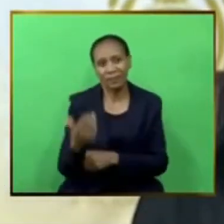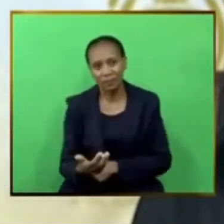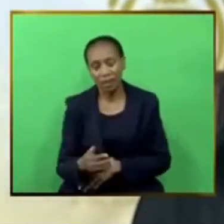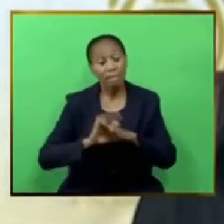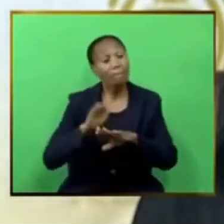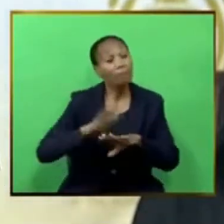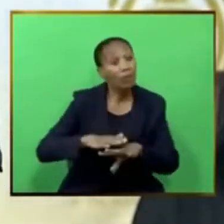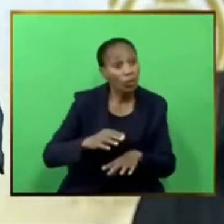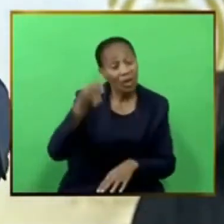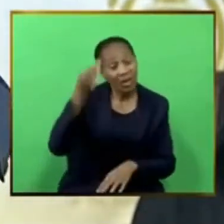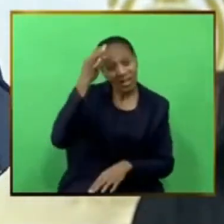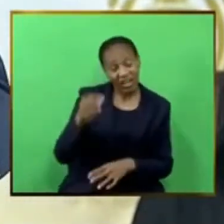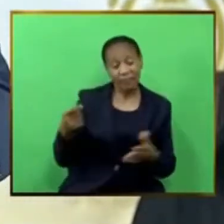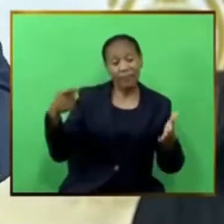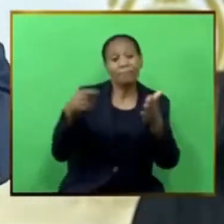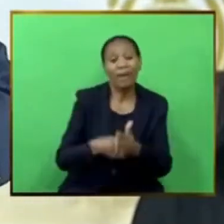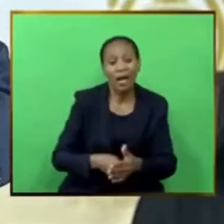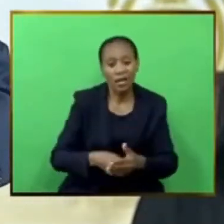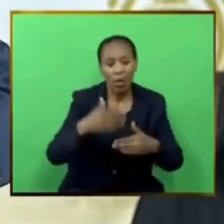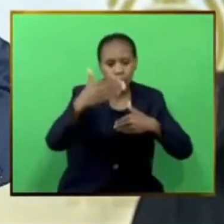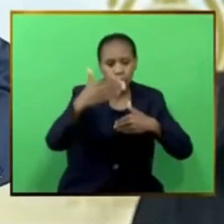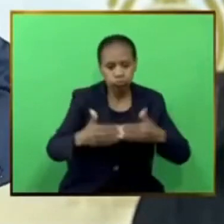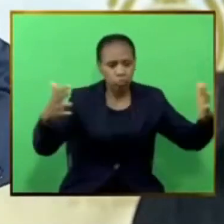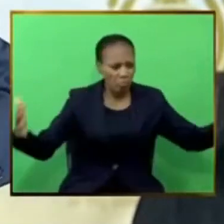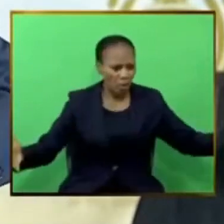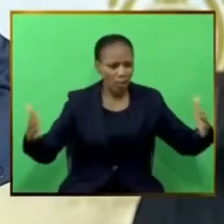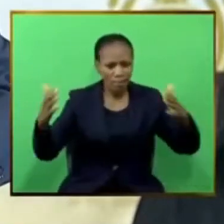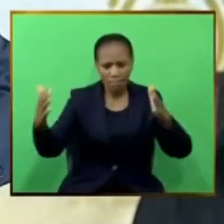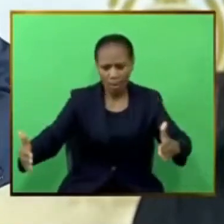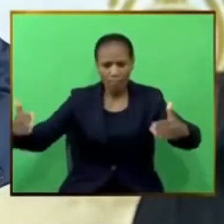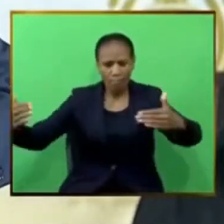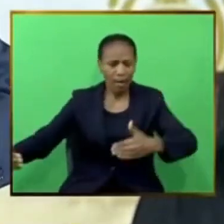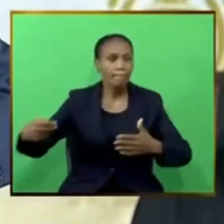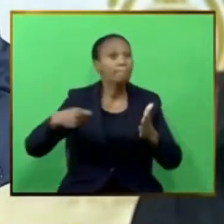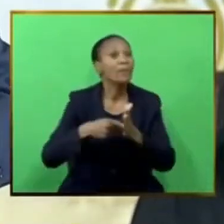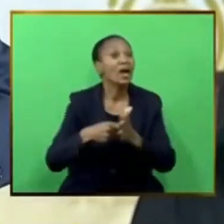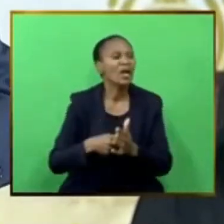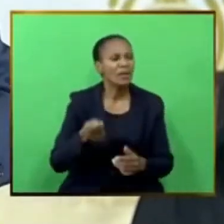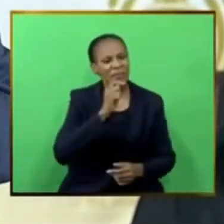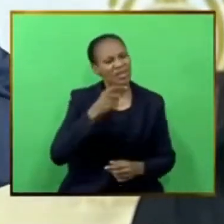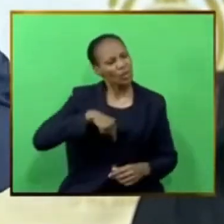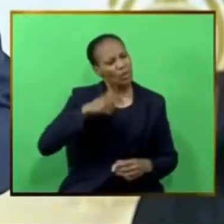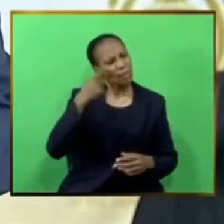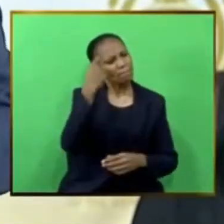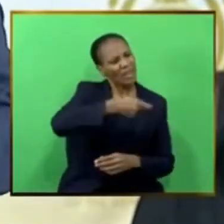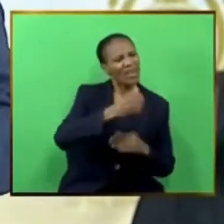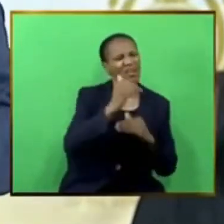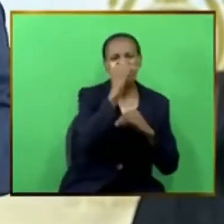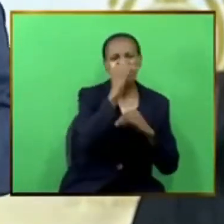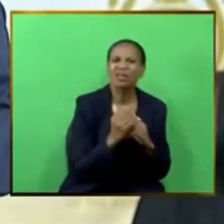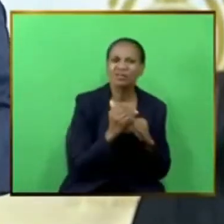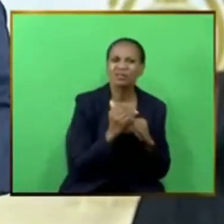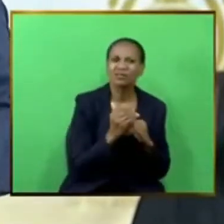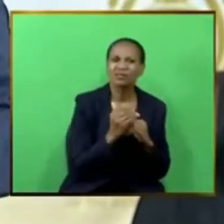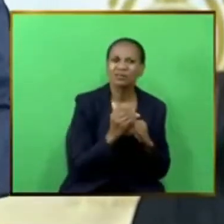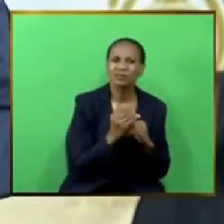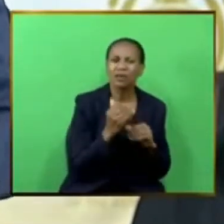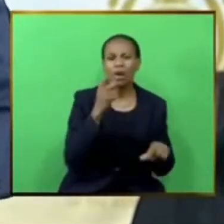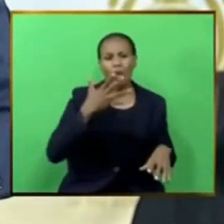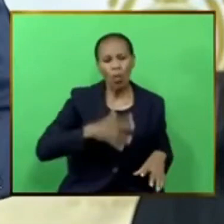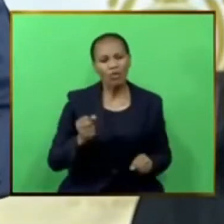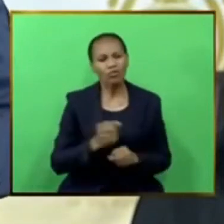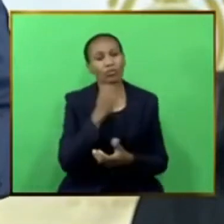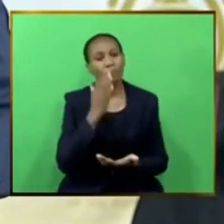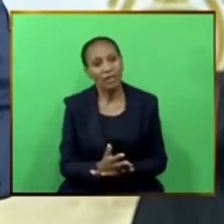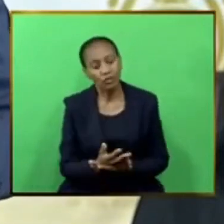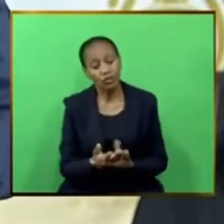buys in large quantities, we should in fact be paying less and leveraging our buying power to get more value